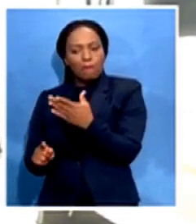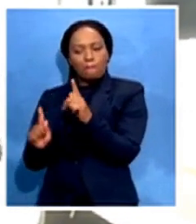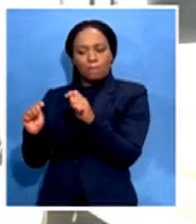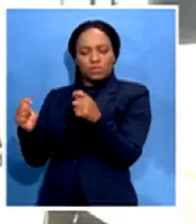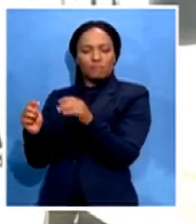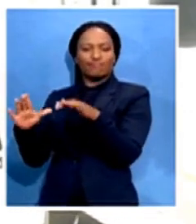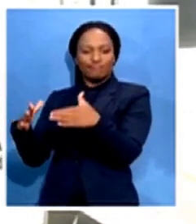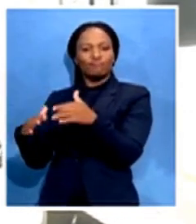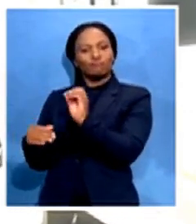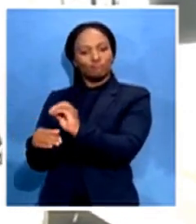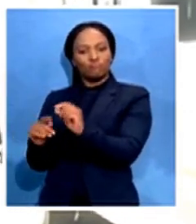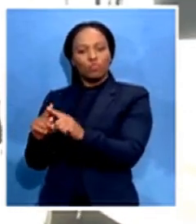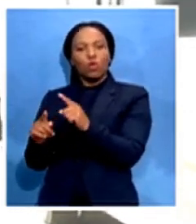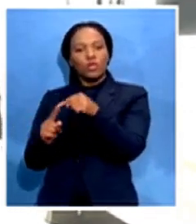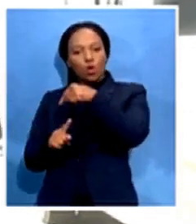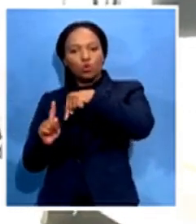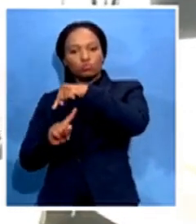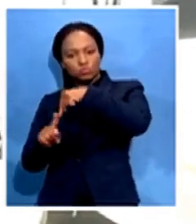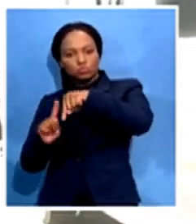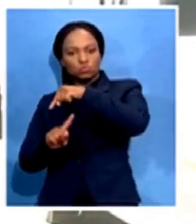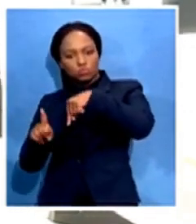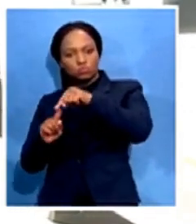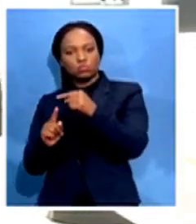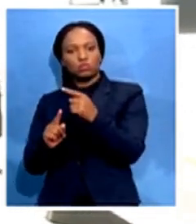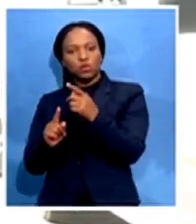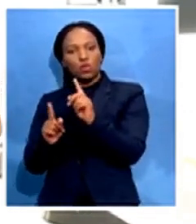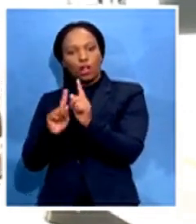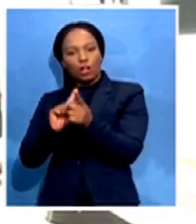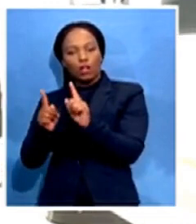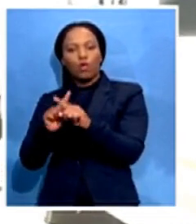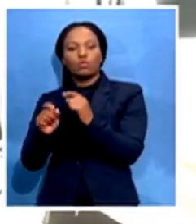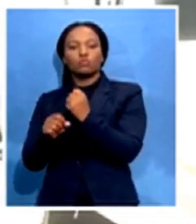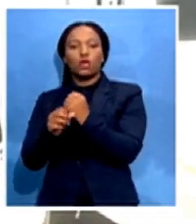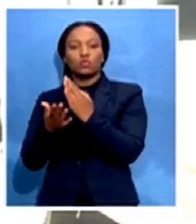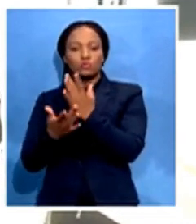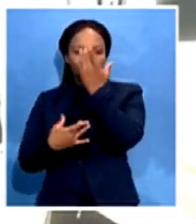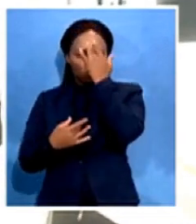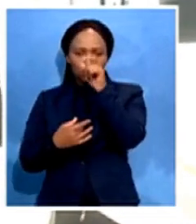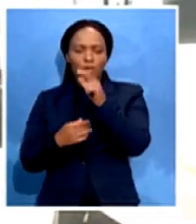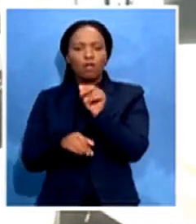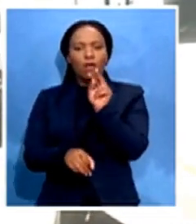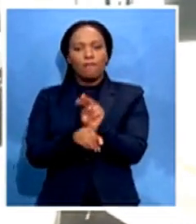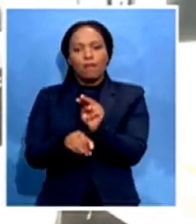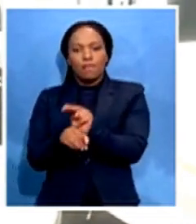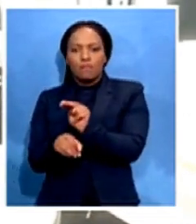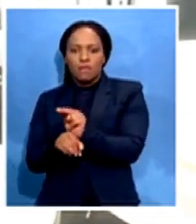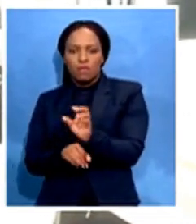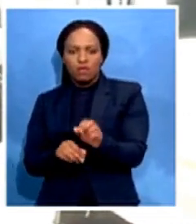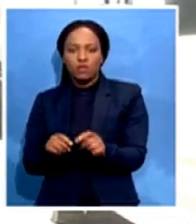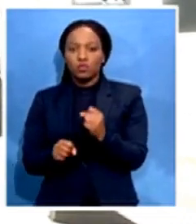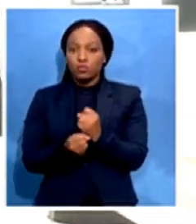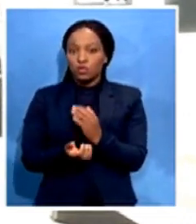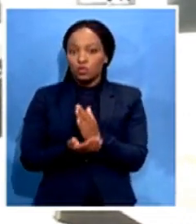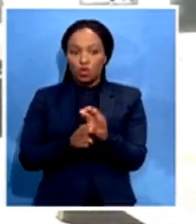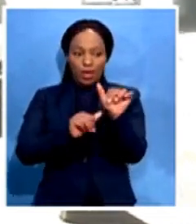this section and making sure that the patients are well looked after, seen to, assess quickly, and directed